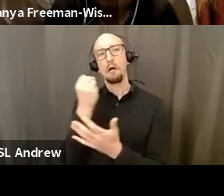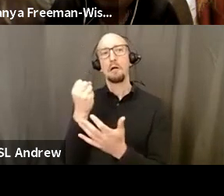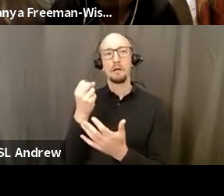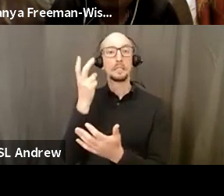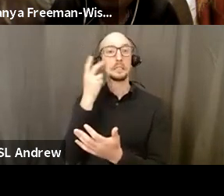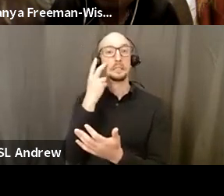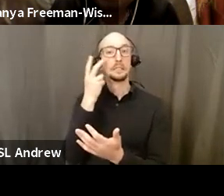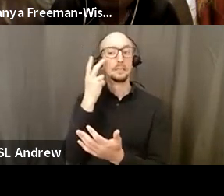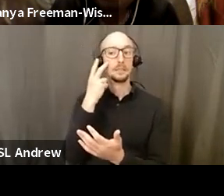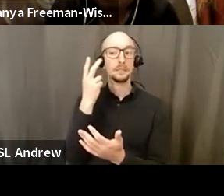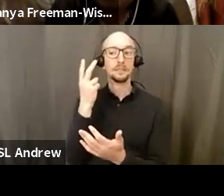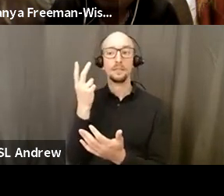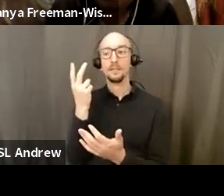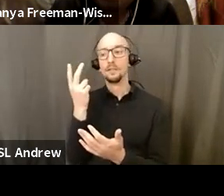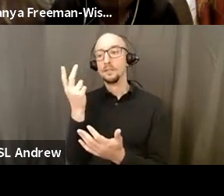can